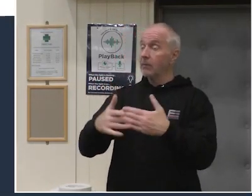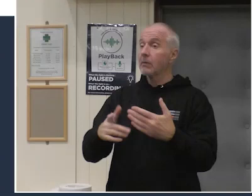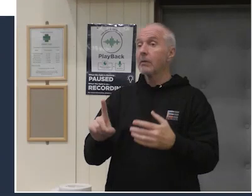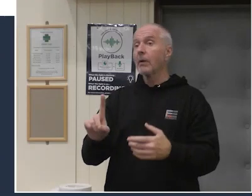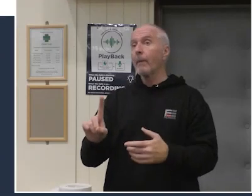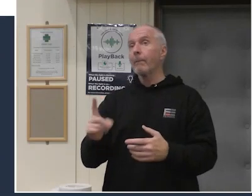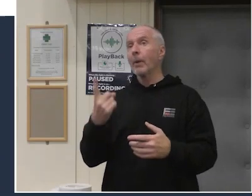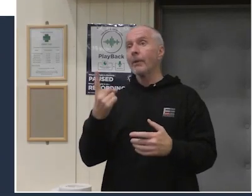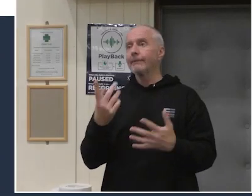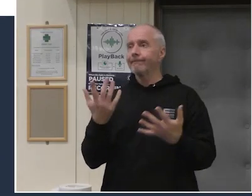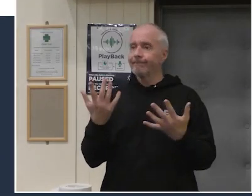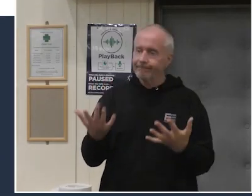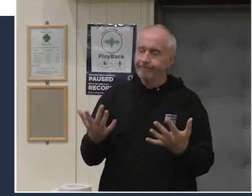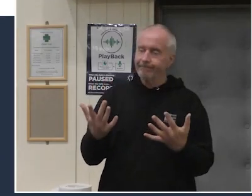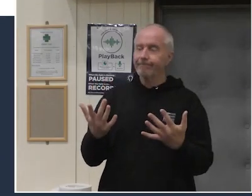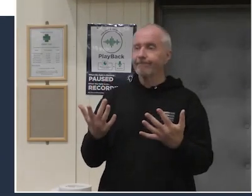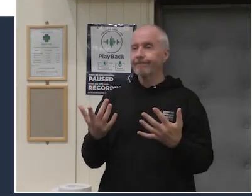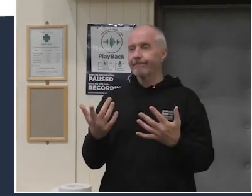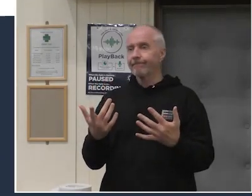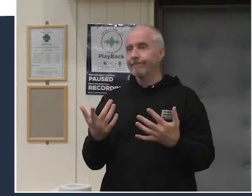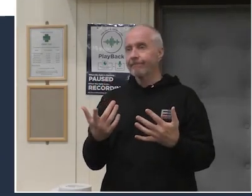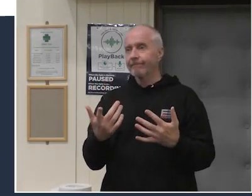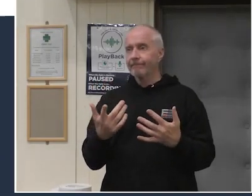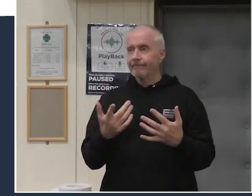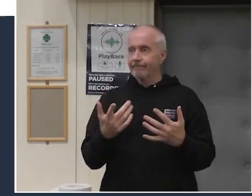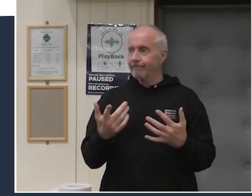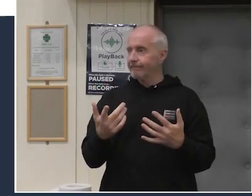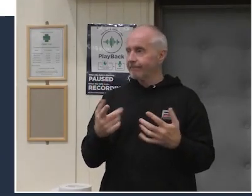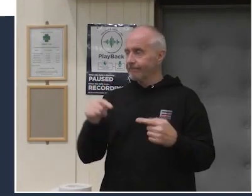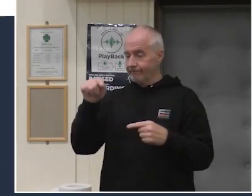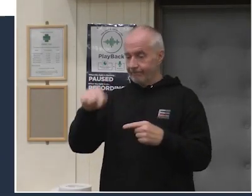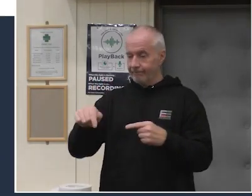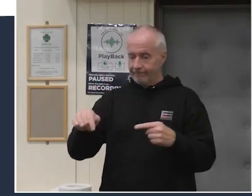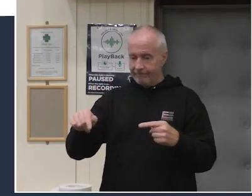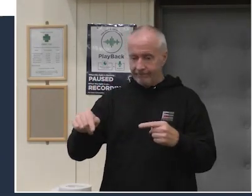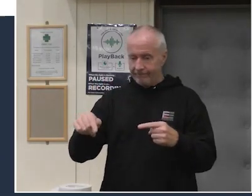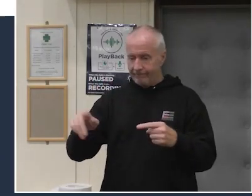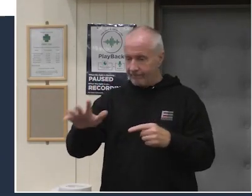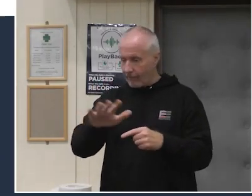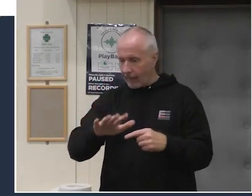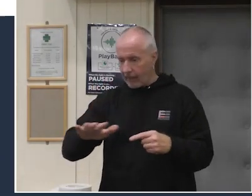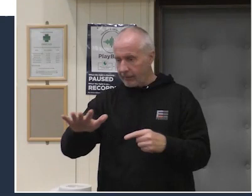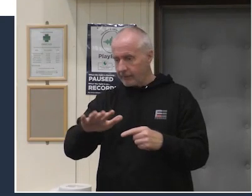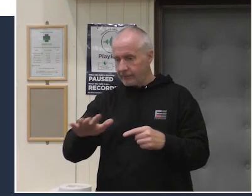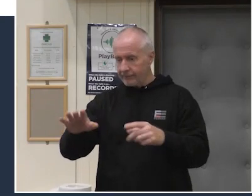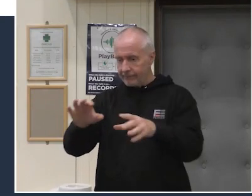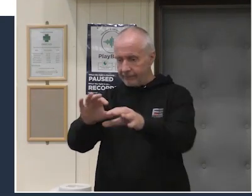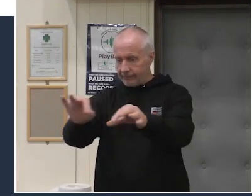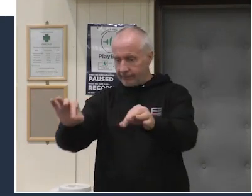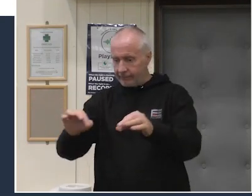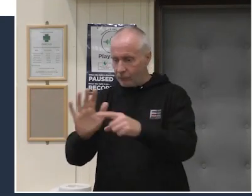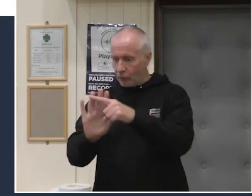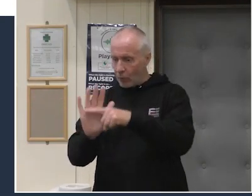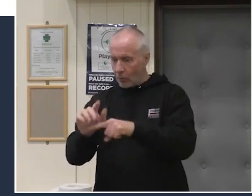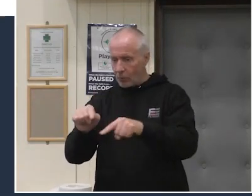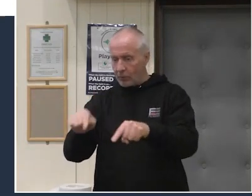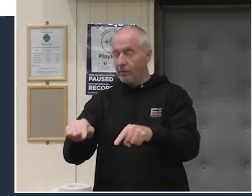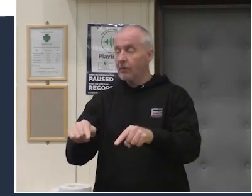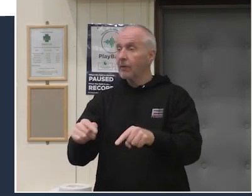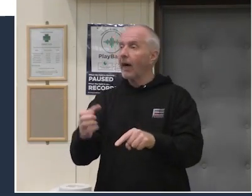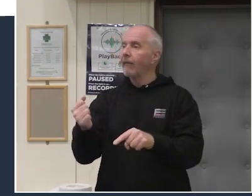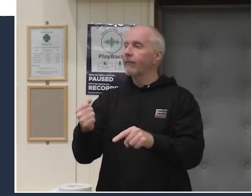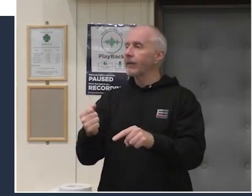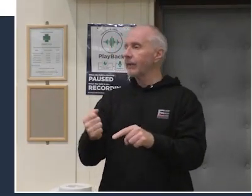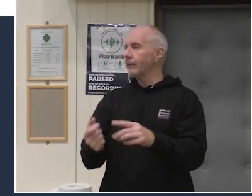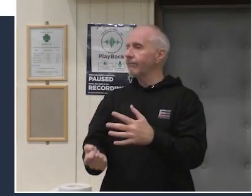but unfortunately, given the various parameters it operates under, it has its issues, very